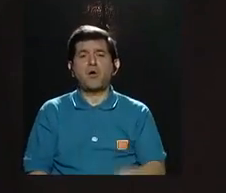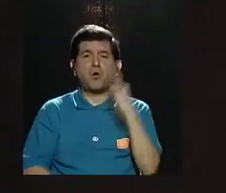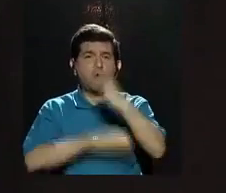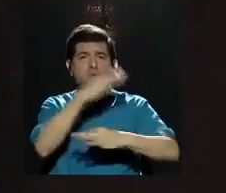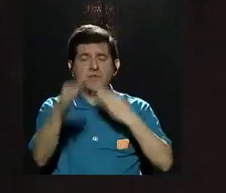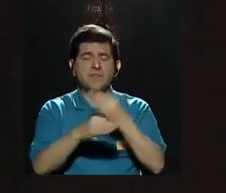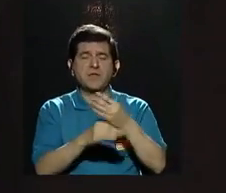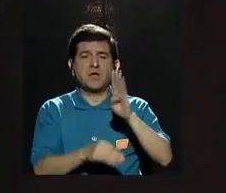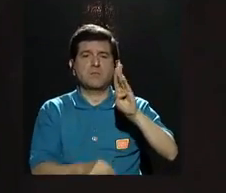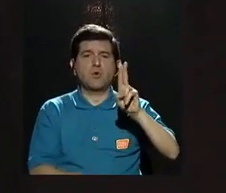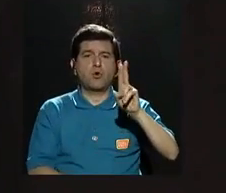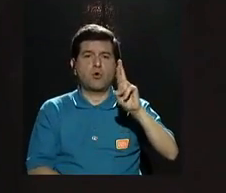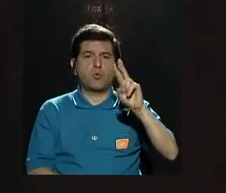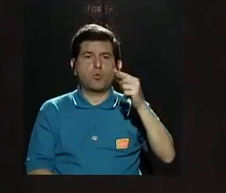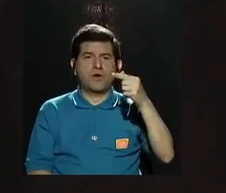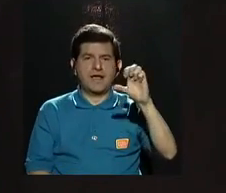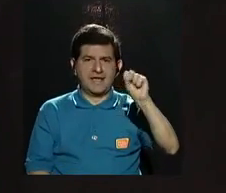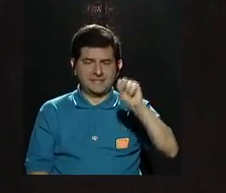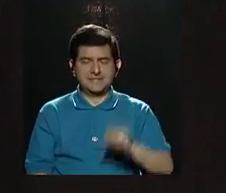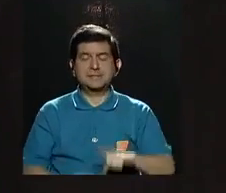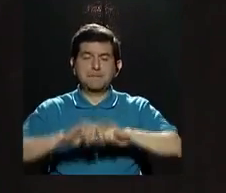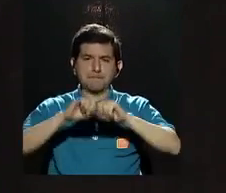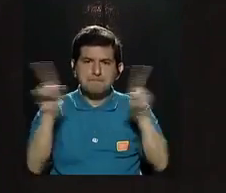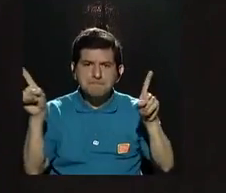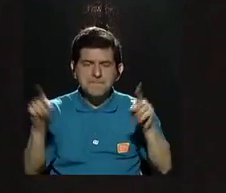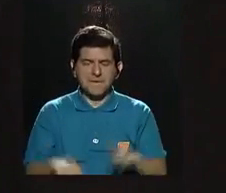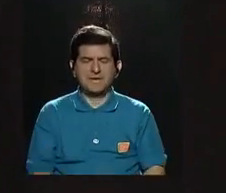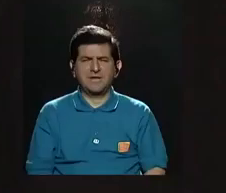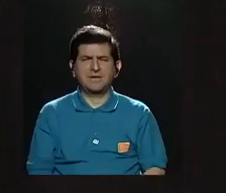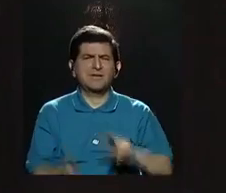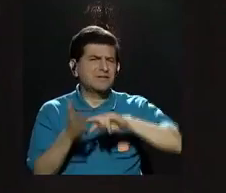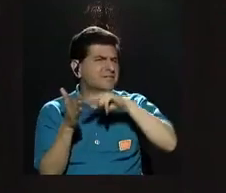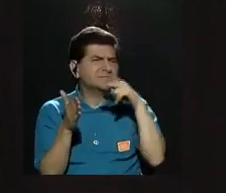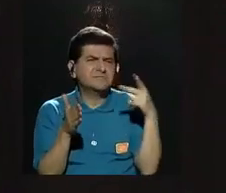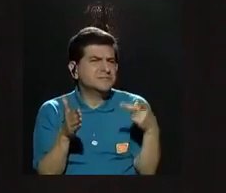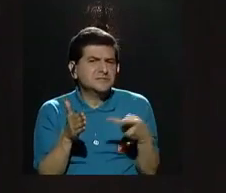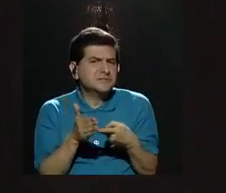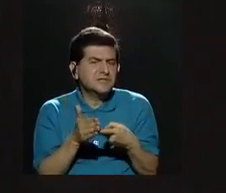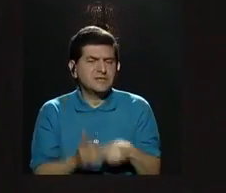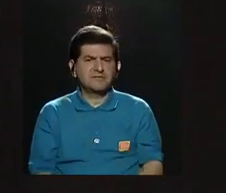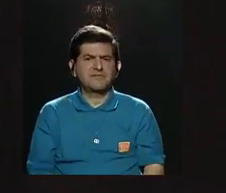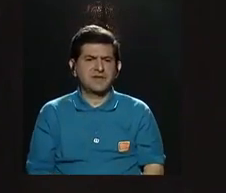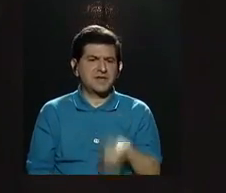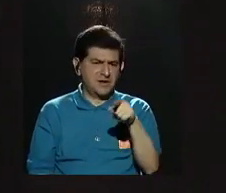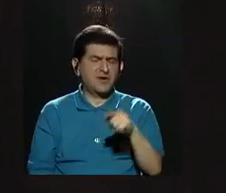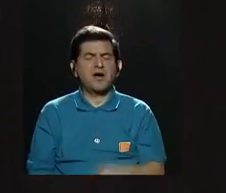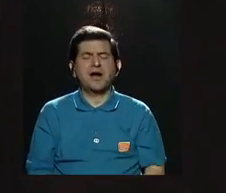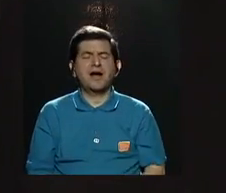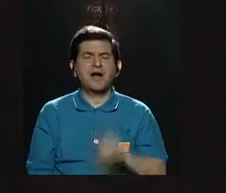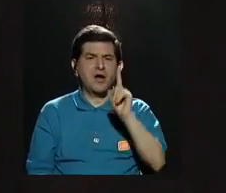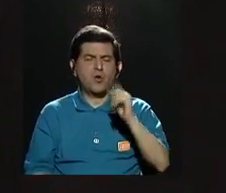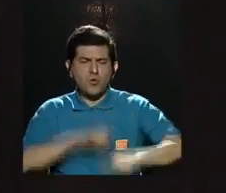But rather what is currently referred to as intersectional feminism.